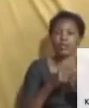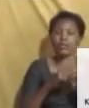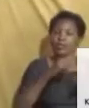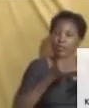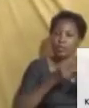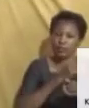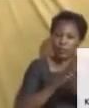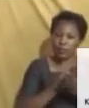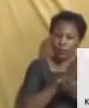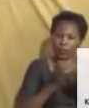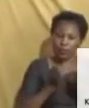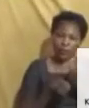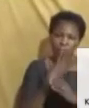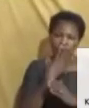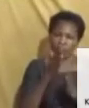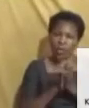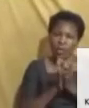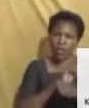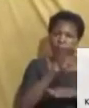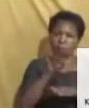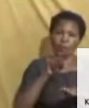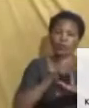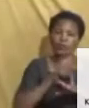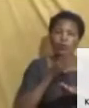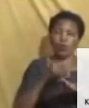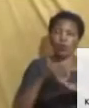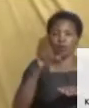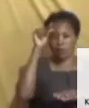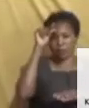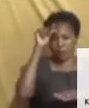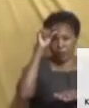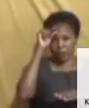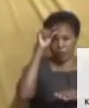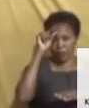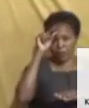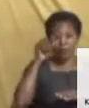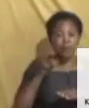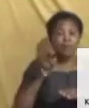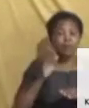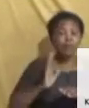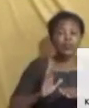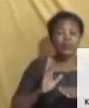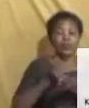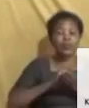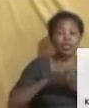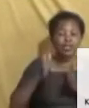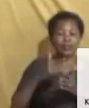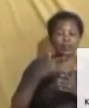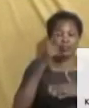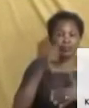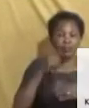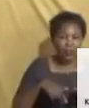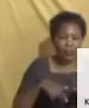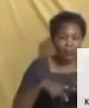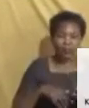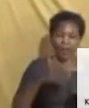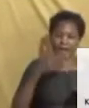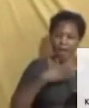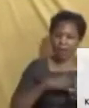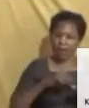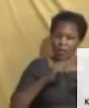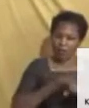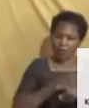Natural and Principle of Government. He says this: there is this difference between